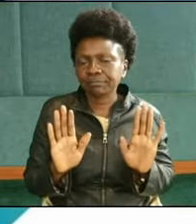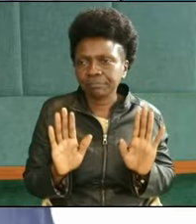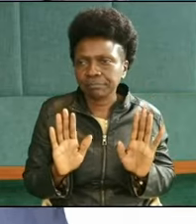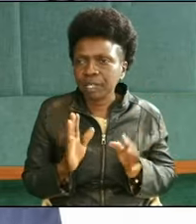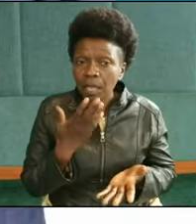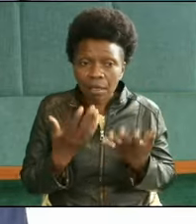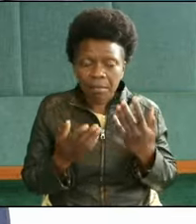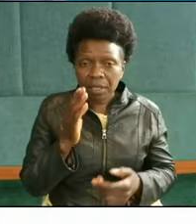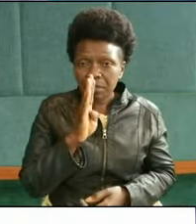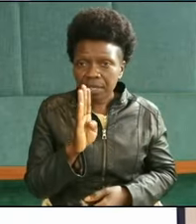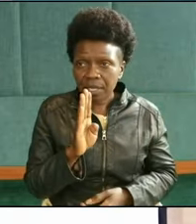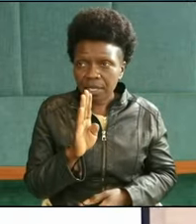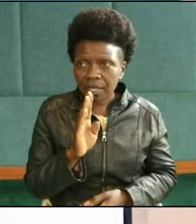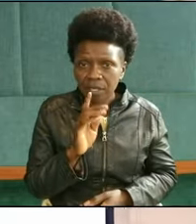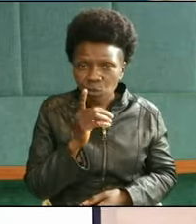Maybe